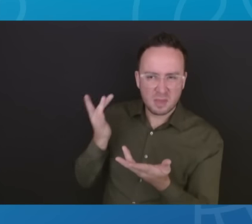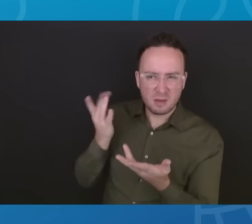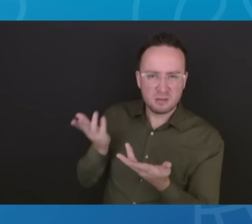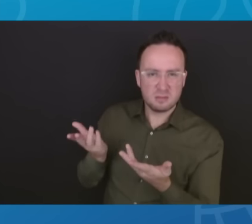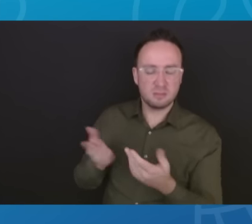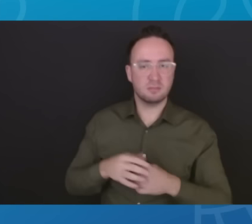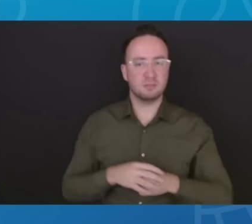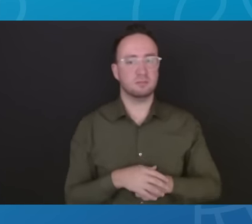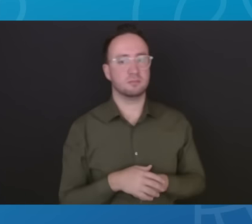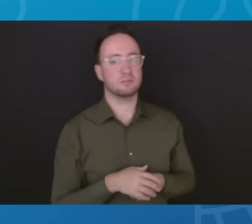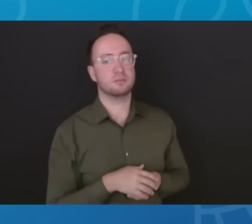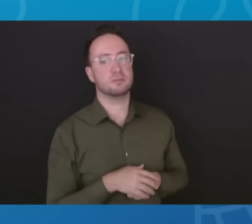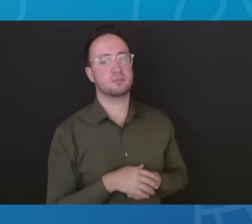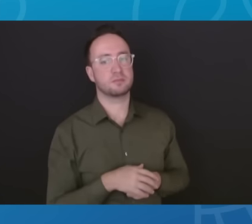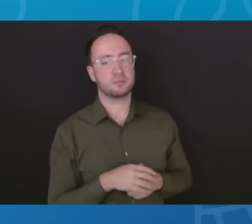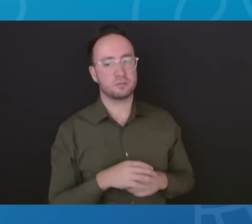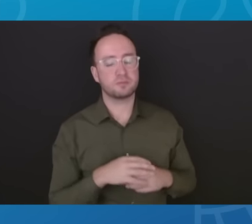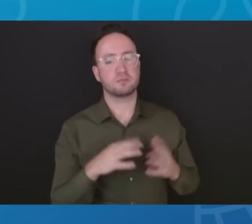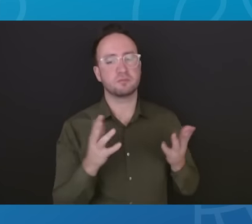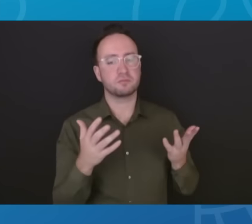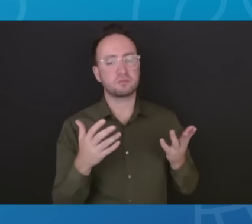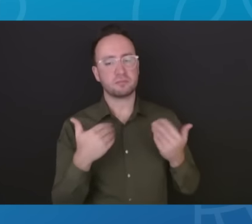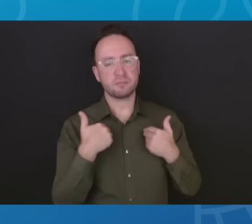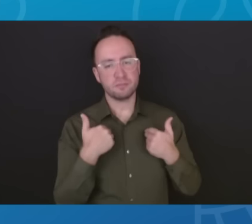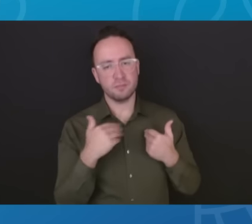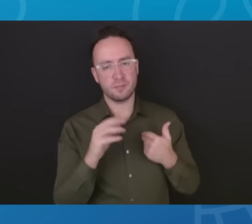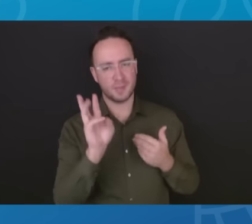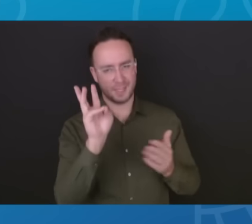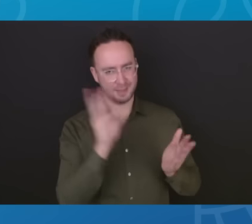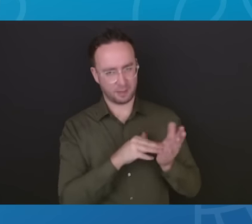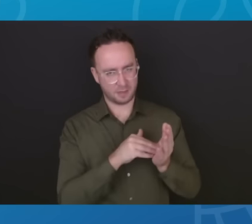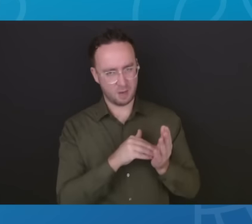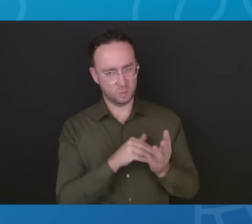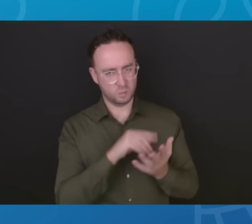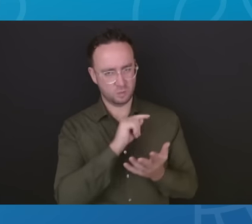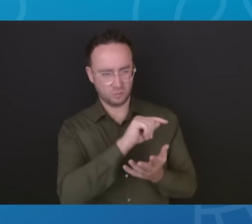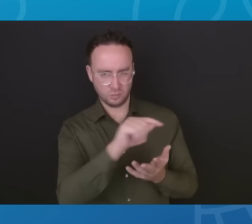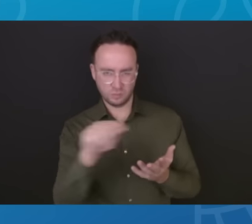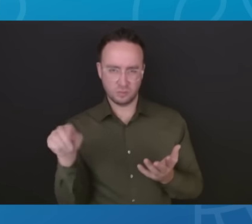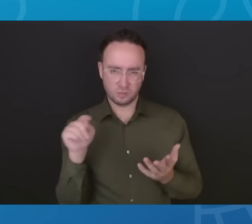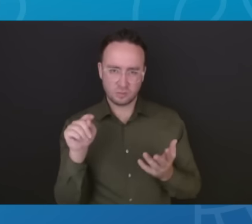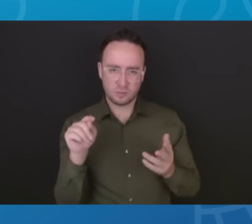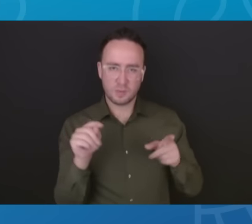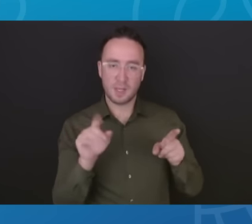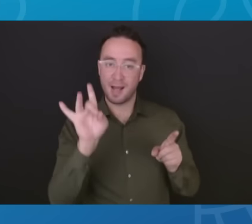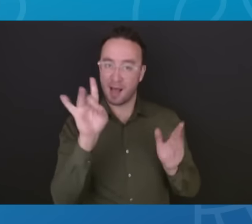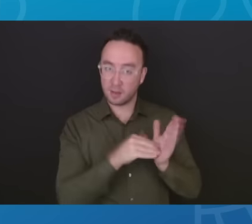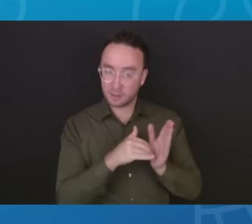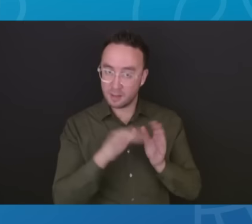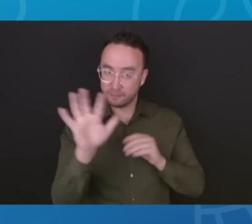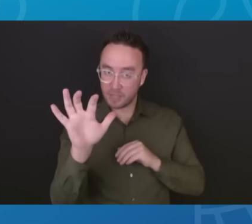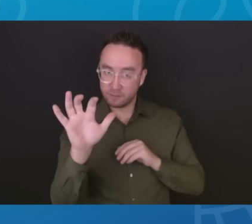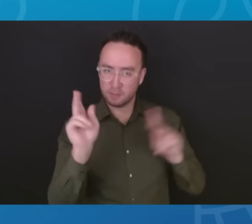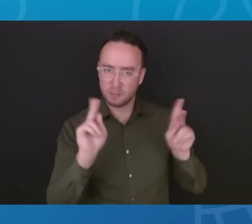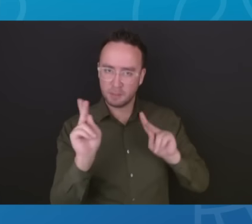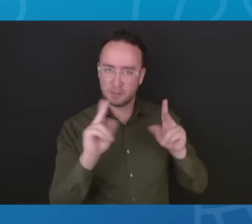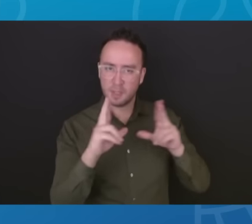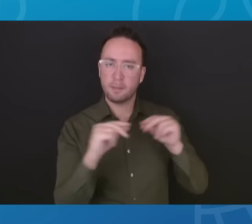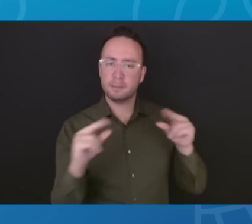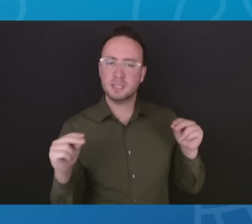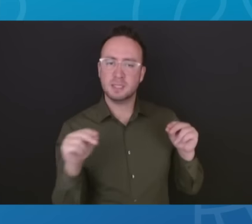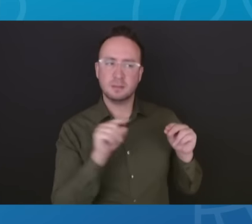been in contact with approximately 8,500 people inside Lebanon who have asked for more information. But as we always make clear, and as I know you did in the